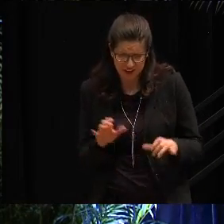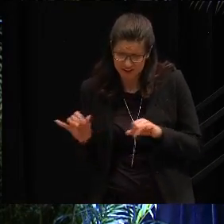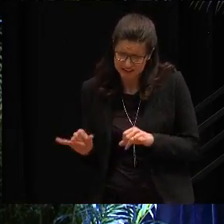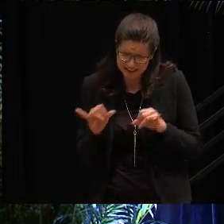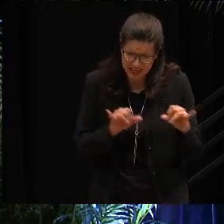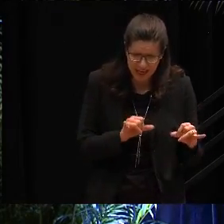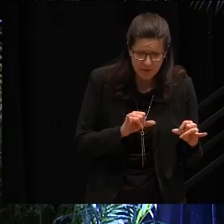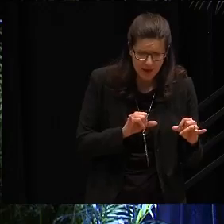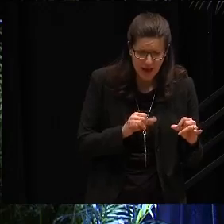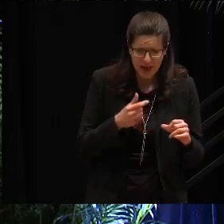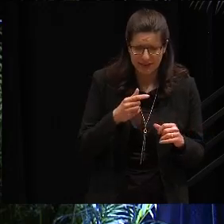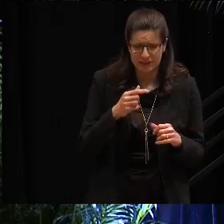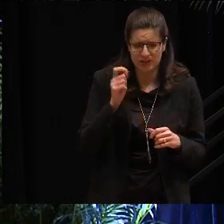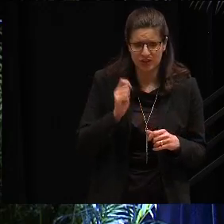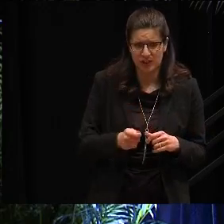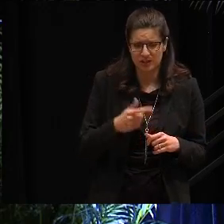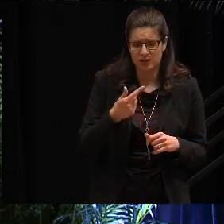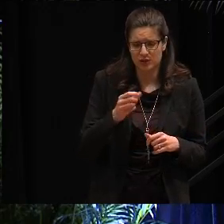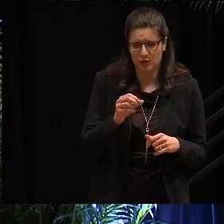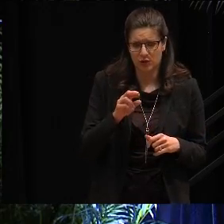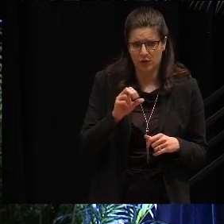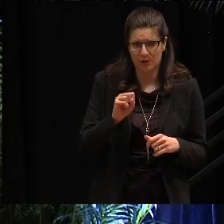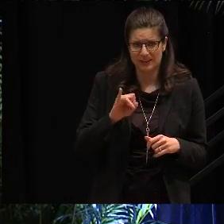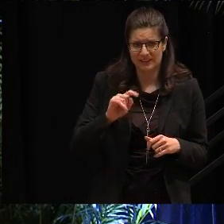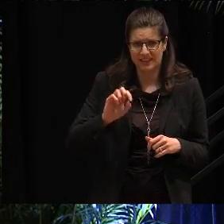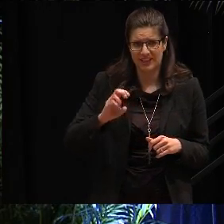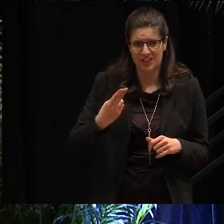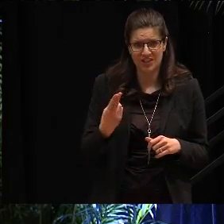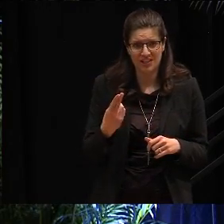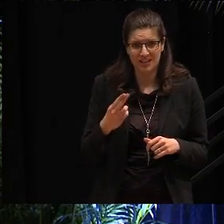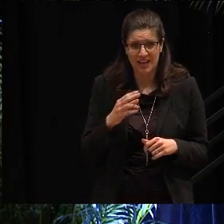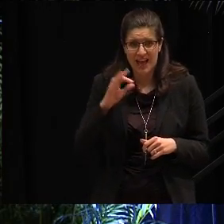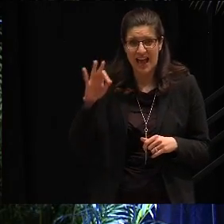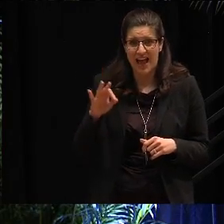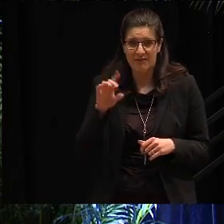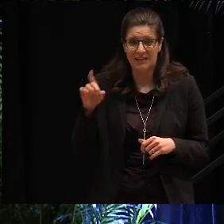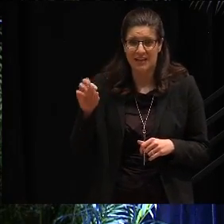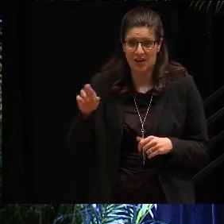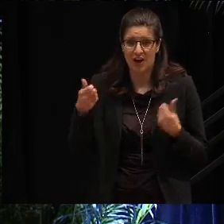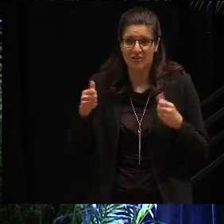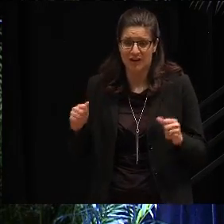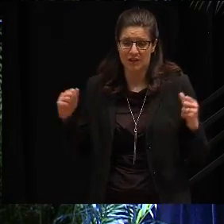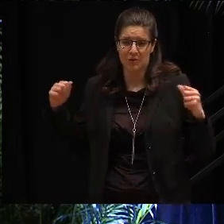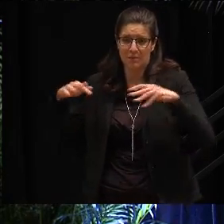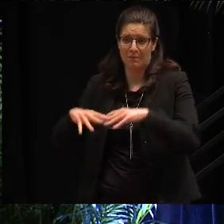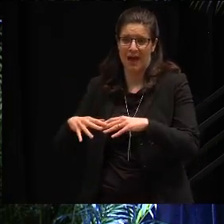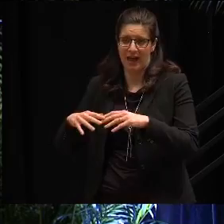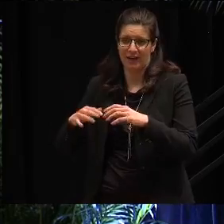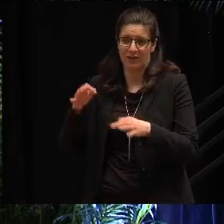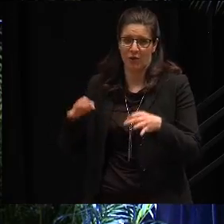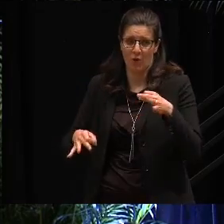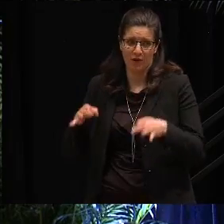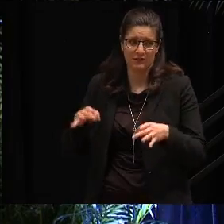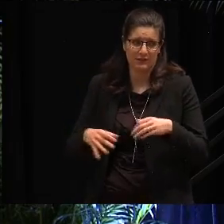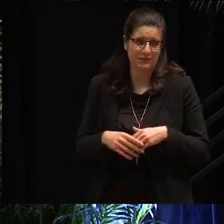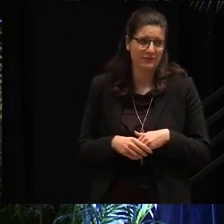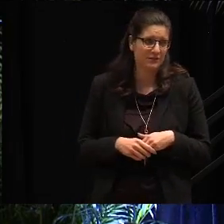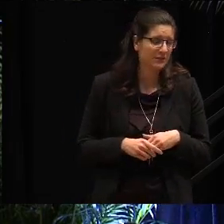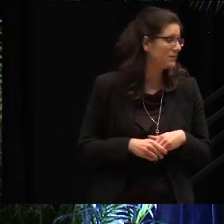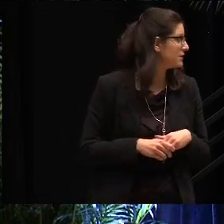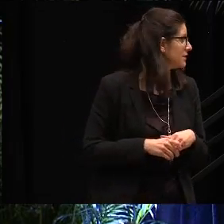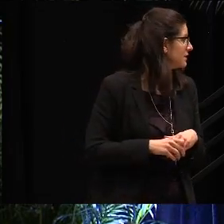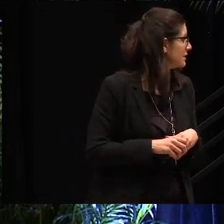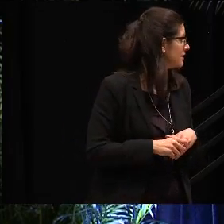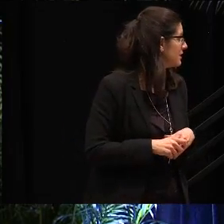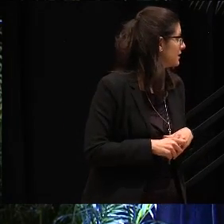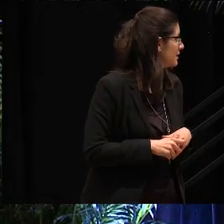what Justice Gorsuch did. I think you might have been forgetting how FDR attempted to pack the courts. Yeah, I'm talking about like Well, actually, I just